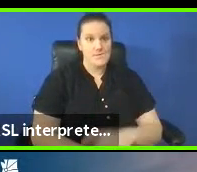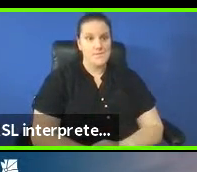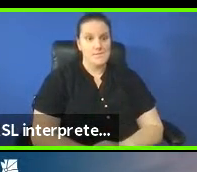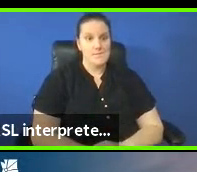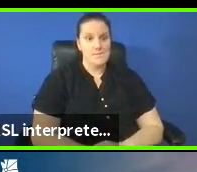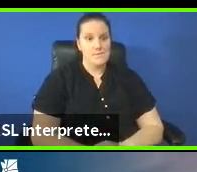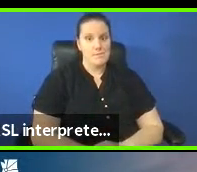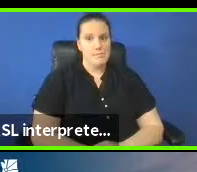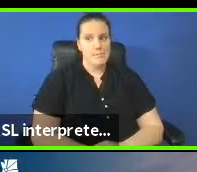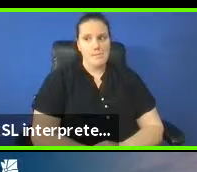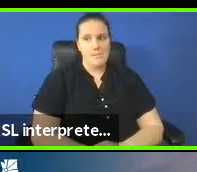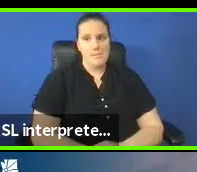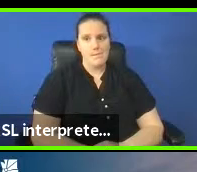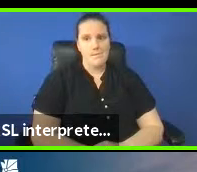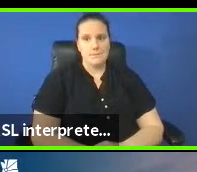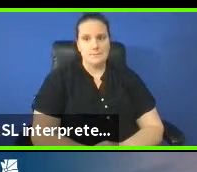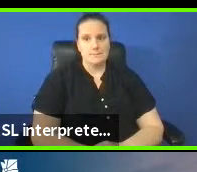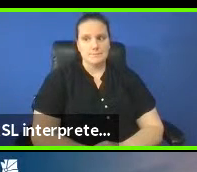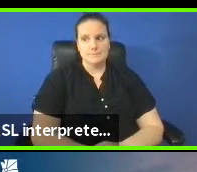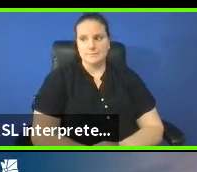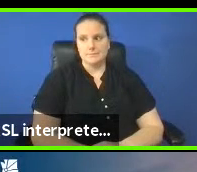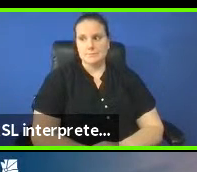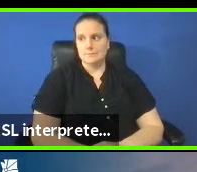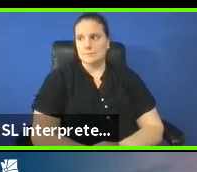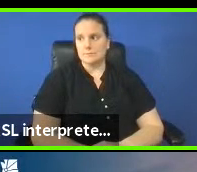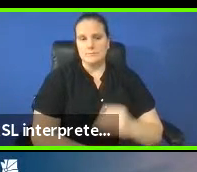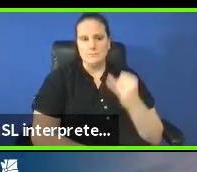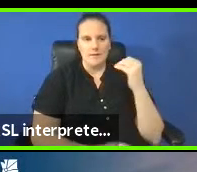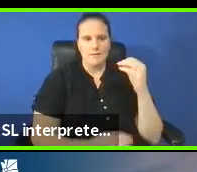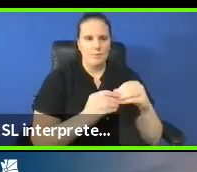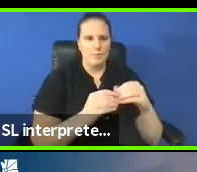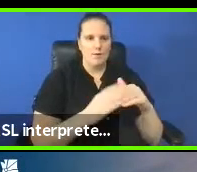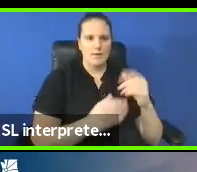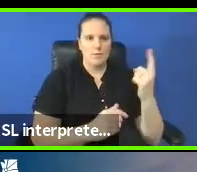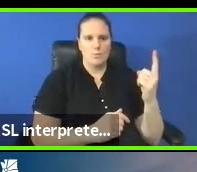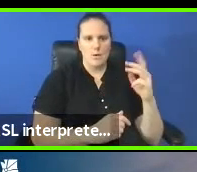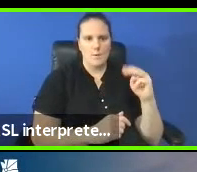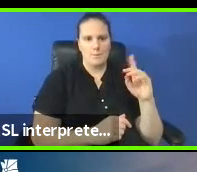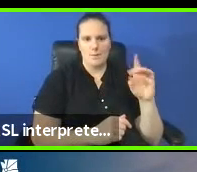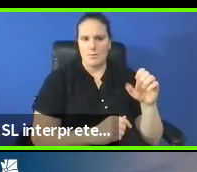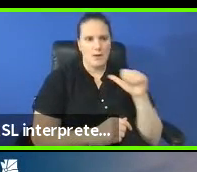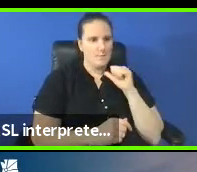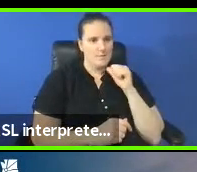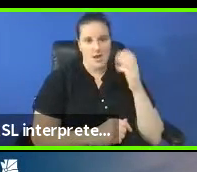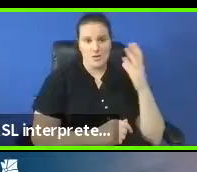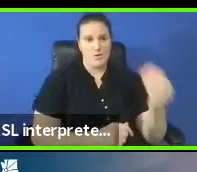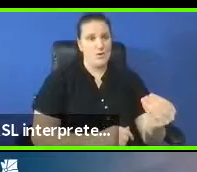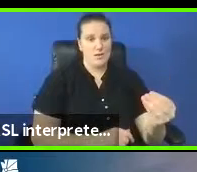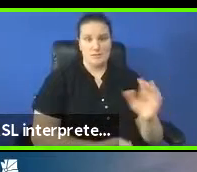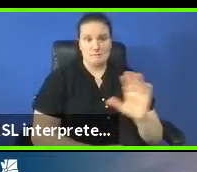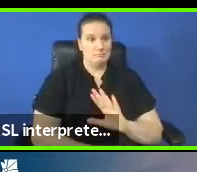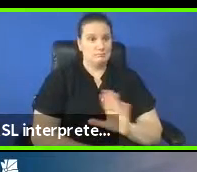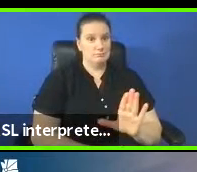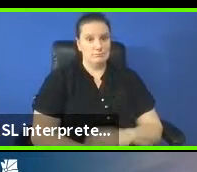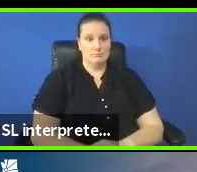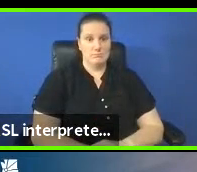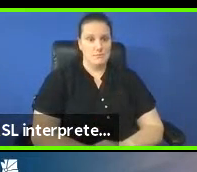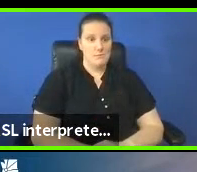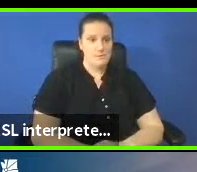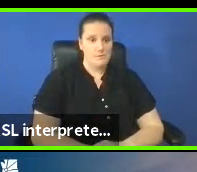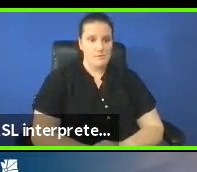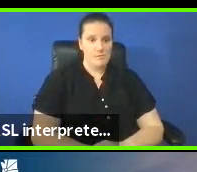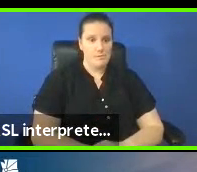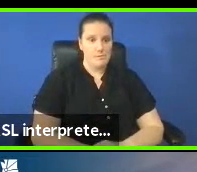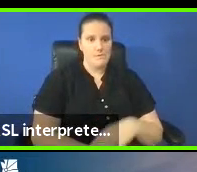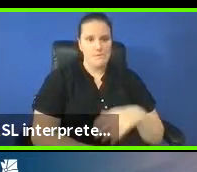I think I'm unmuted. If I have to take more than one mode, I'm not going. That's it. I